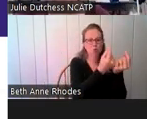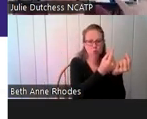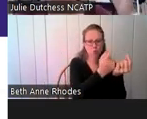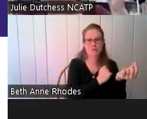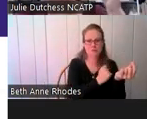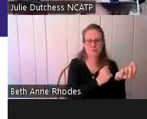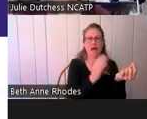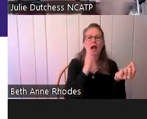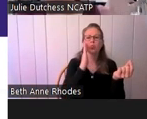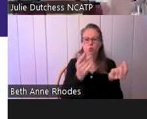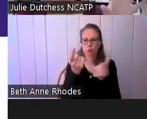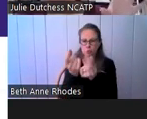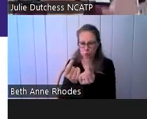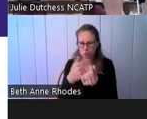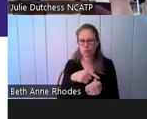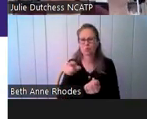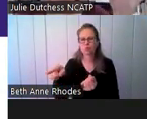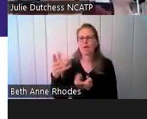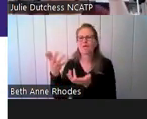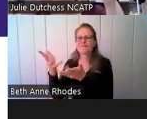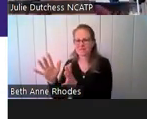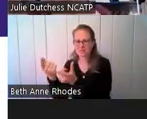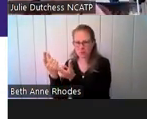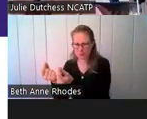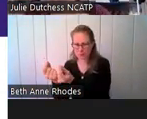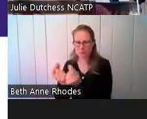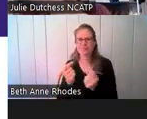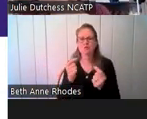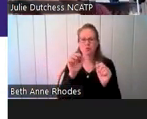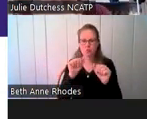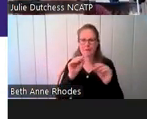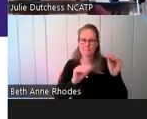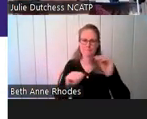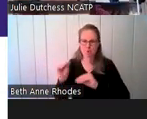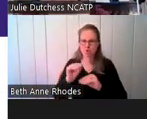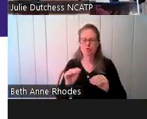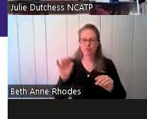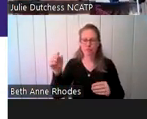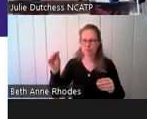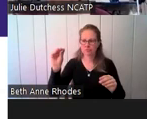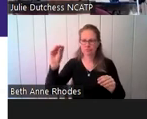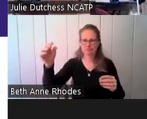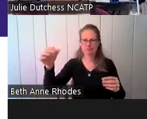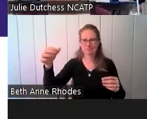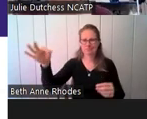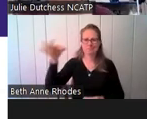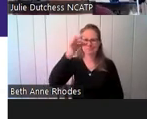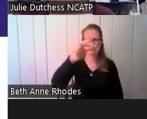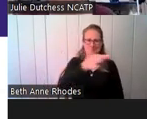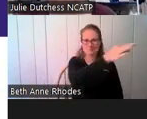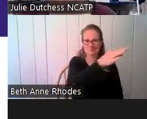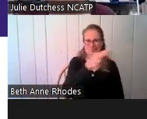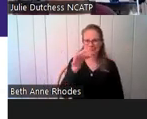like upcoming, you know, however you want to label it, but it kind of lets you move tasks along the way, which is a great visual for some